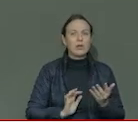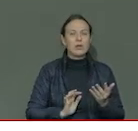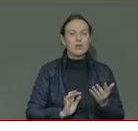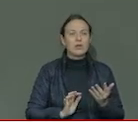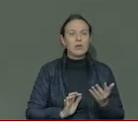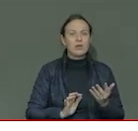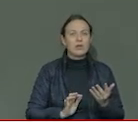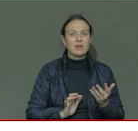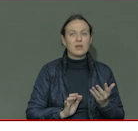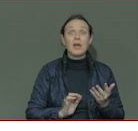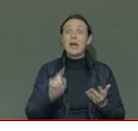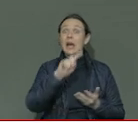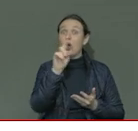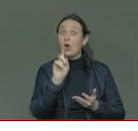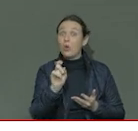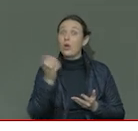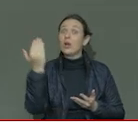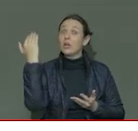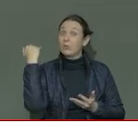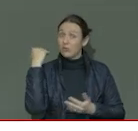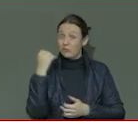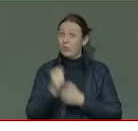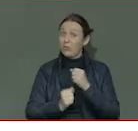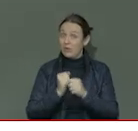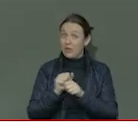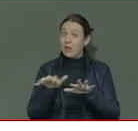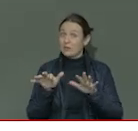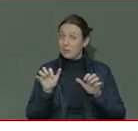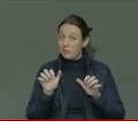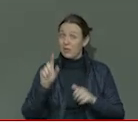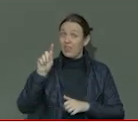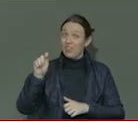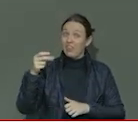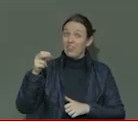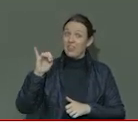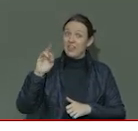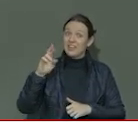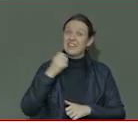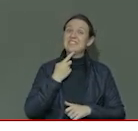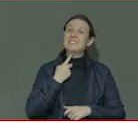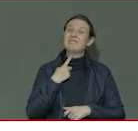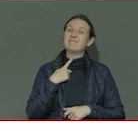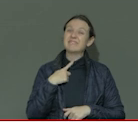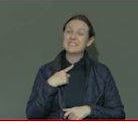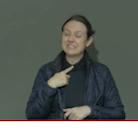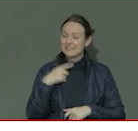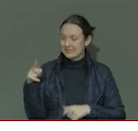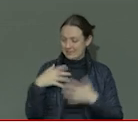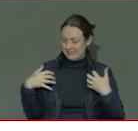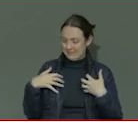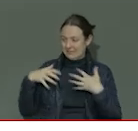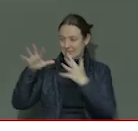So this was a question in a past paper. Listen carefully. When they captured Richard Parker